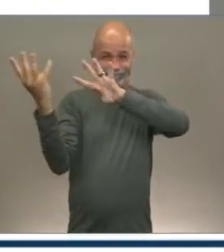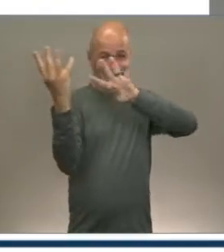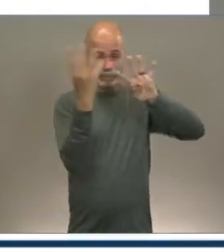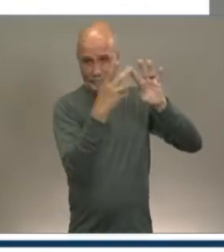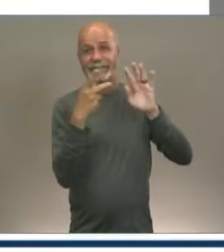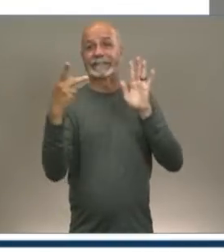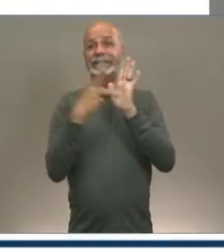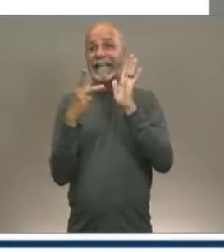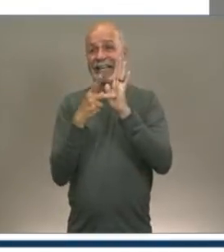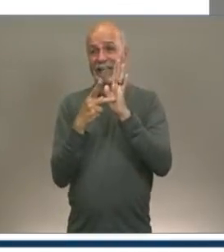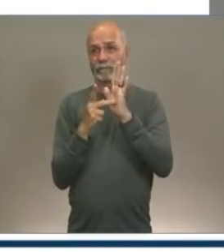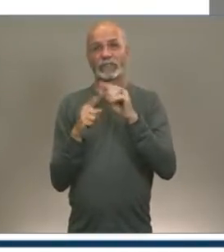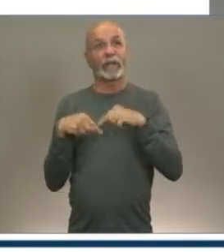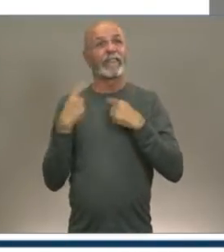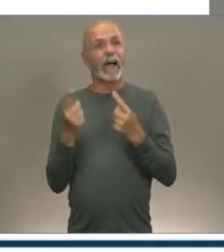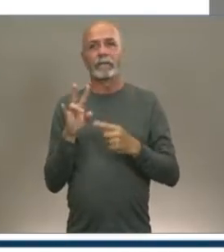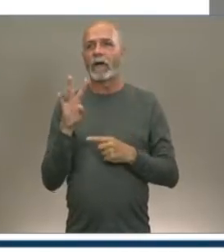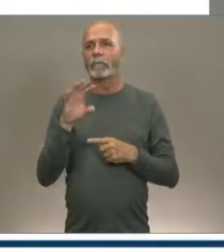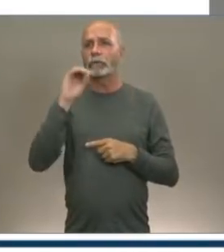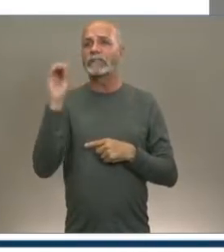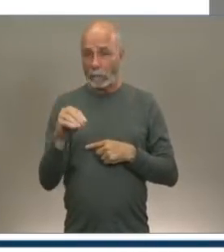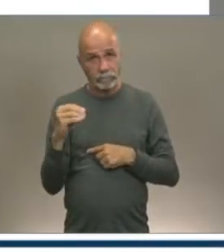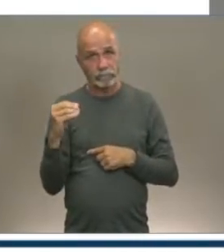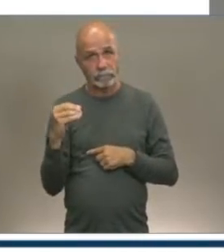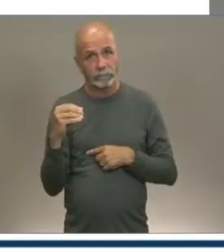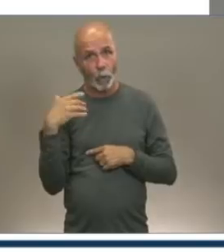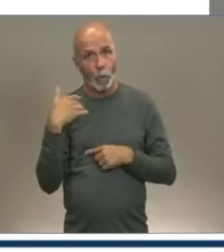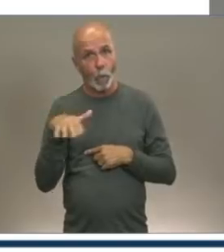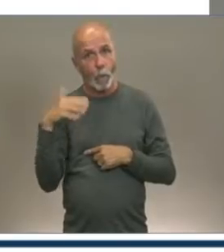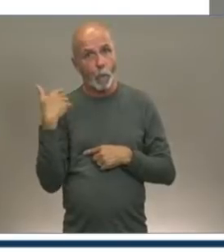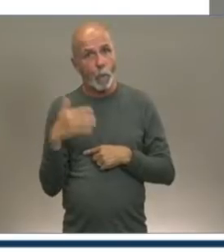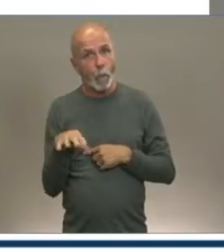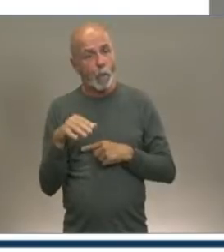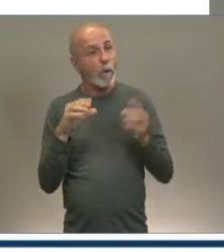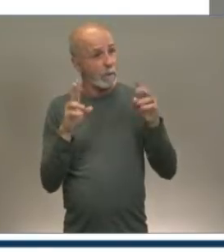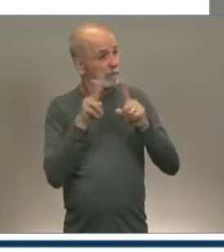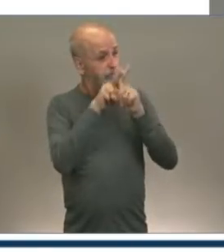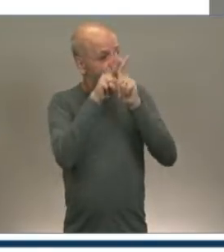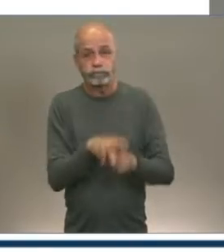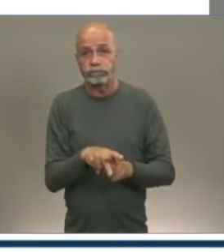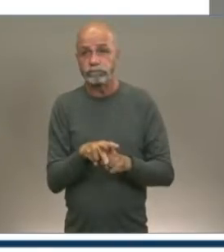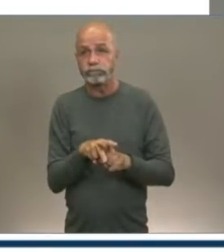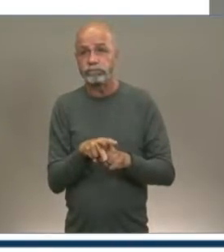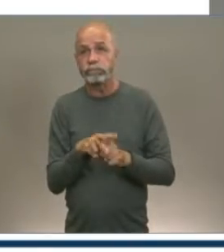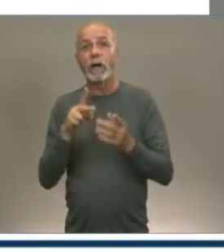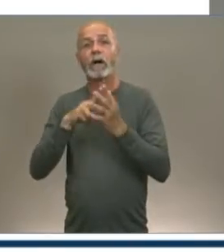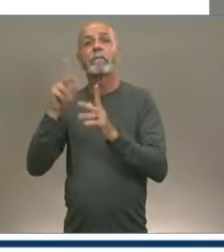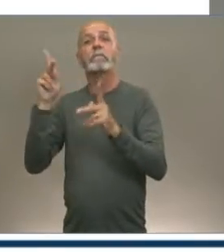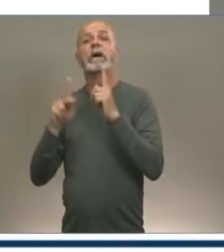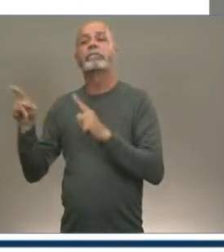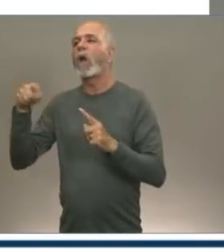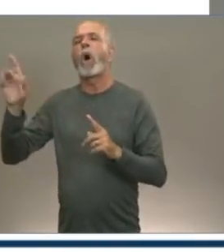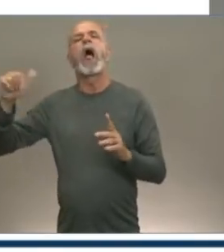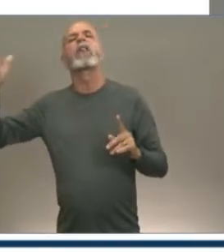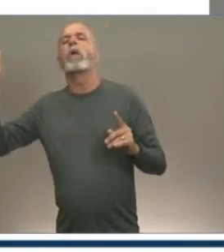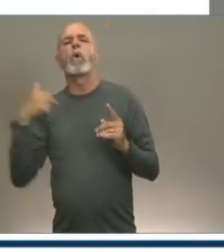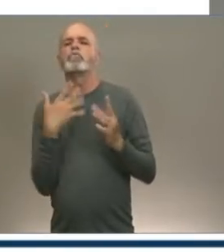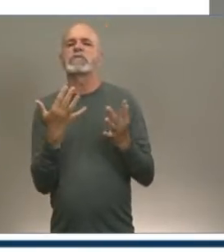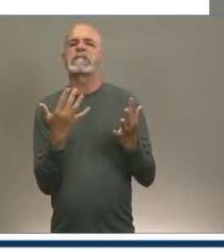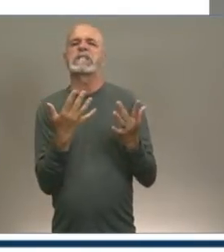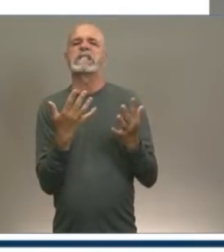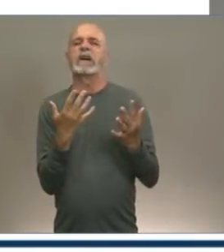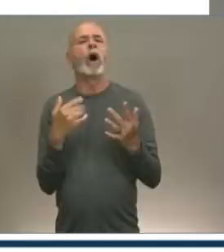Now the rest may be choosing to wait, but I would encourage everybody, when they get the opportunity, is to